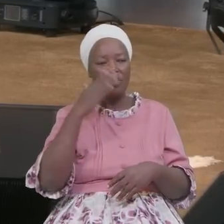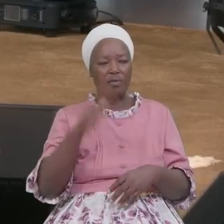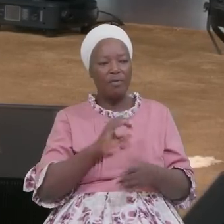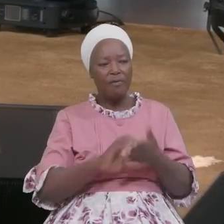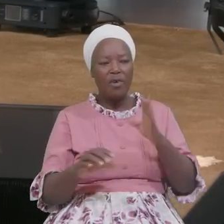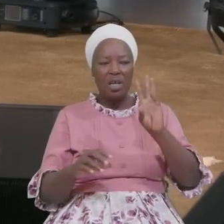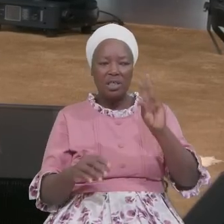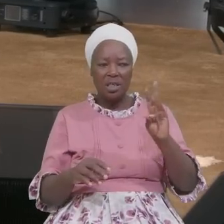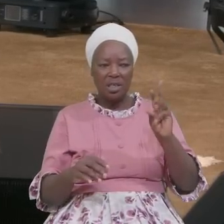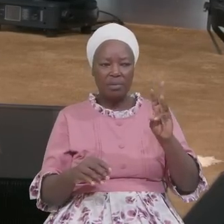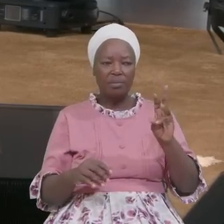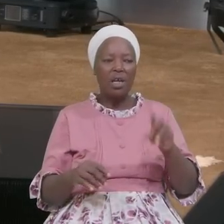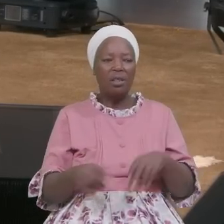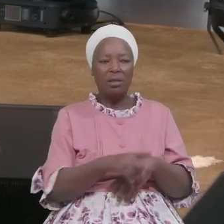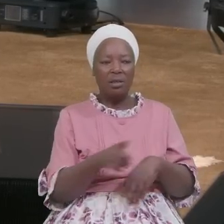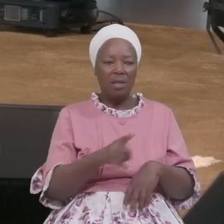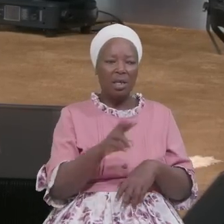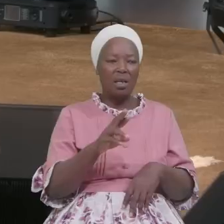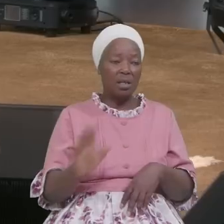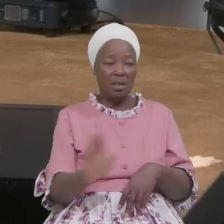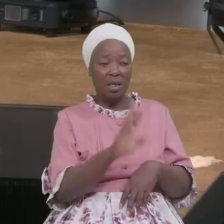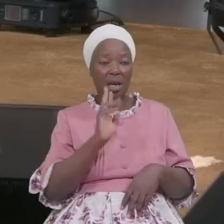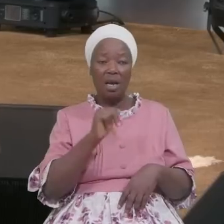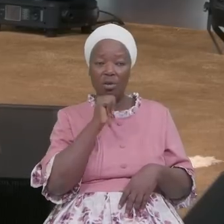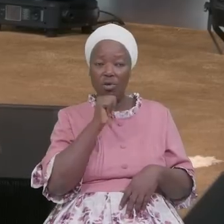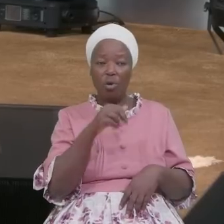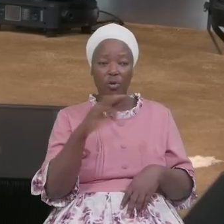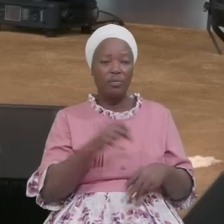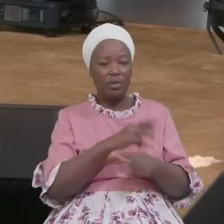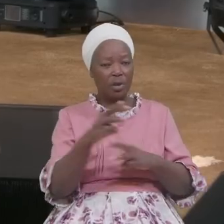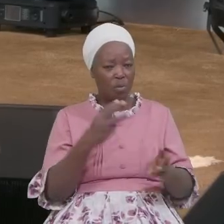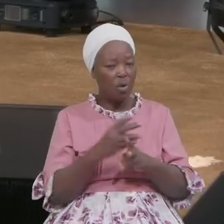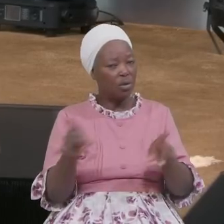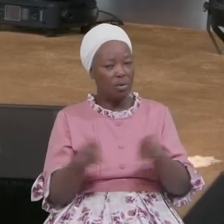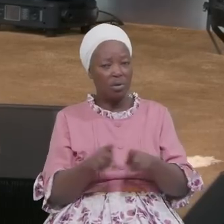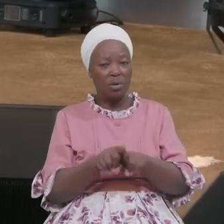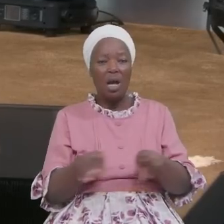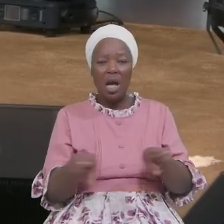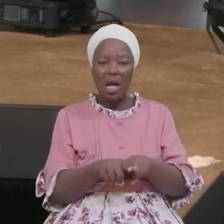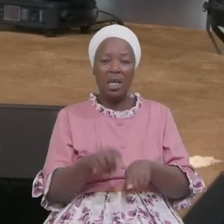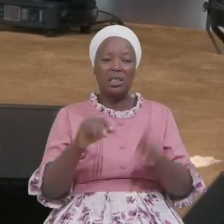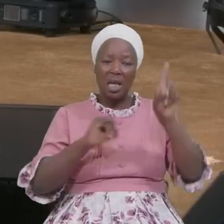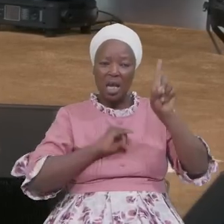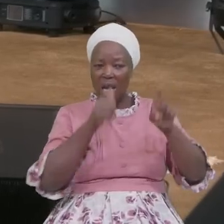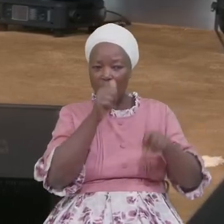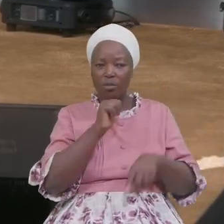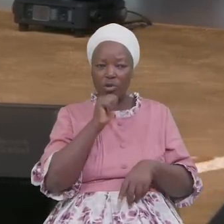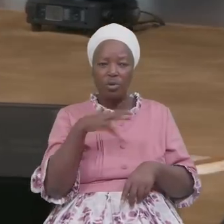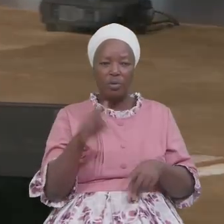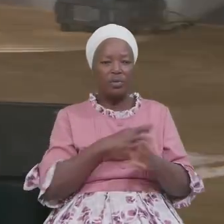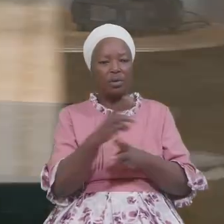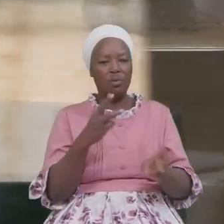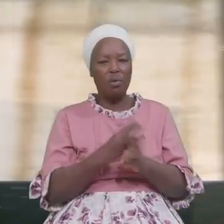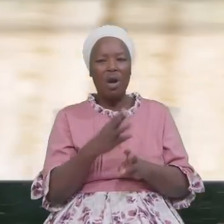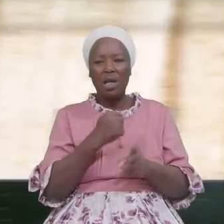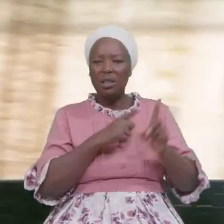In verse 16, they are not of the world, even as I am not of the world. Can the